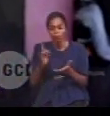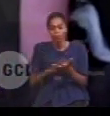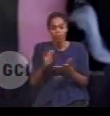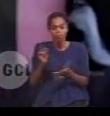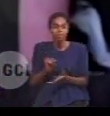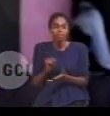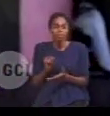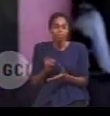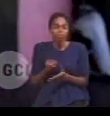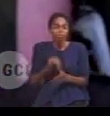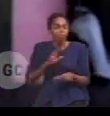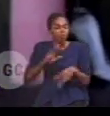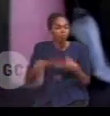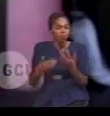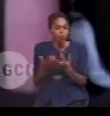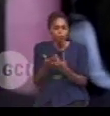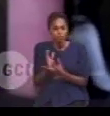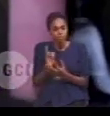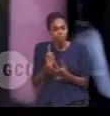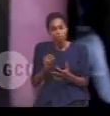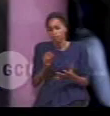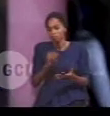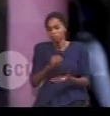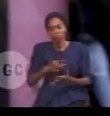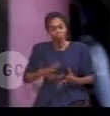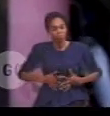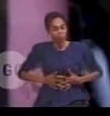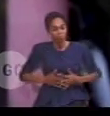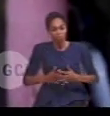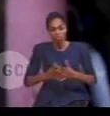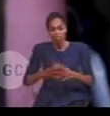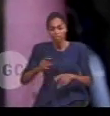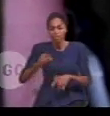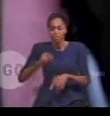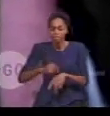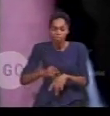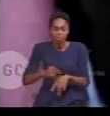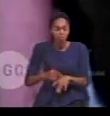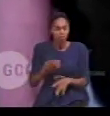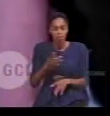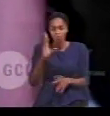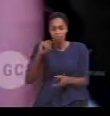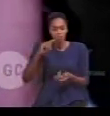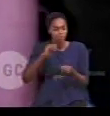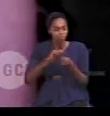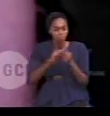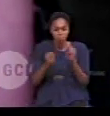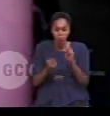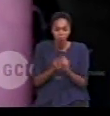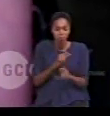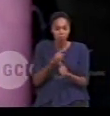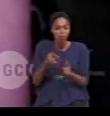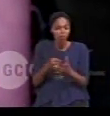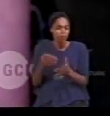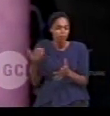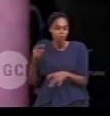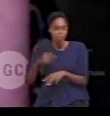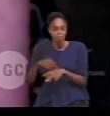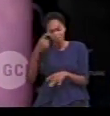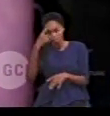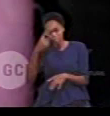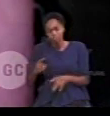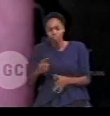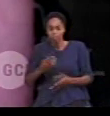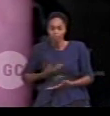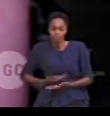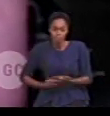smooth. There was no problem, no cause for alarm. And when it is time for delivery, I went into the labor